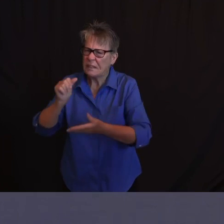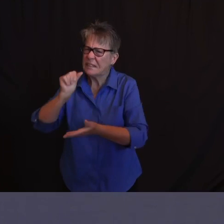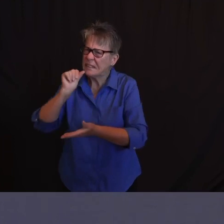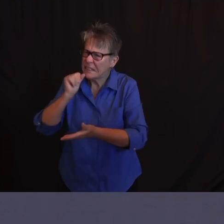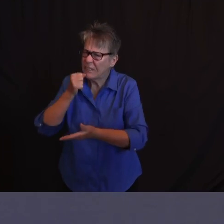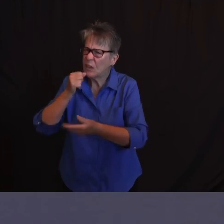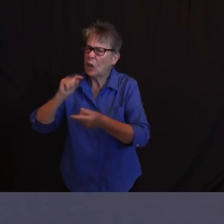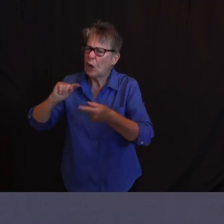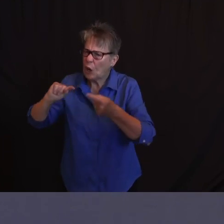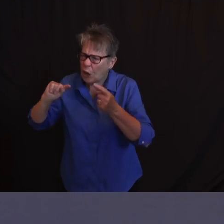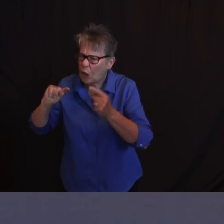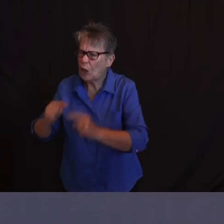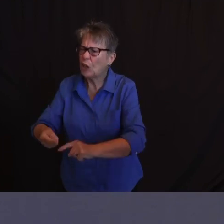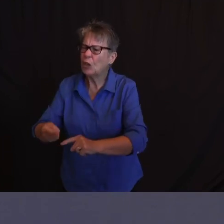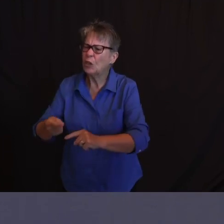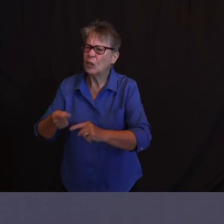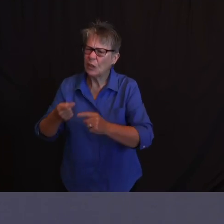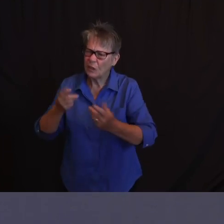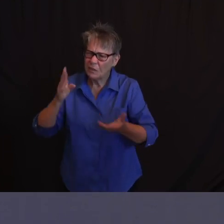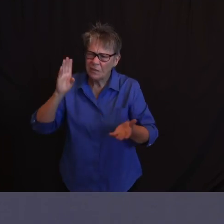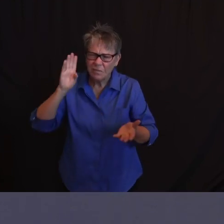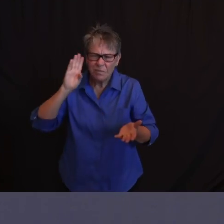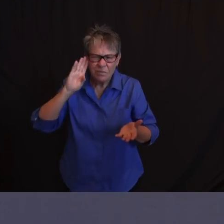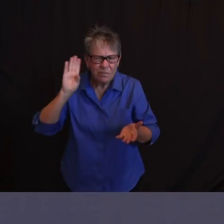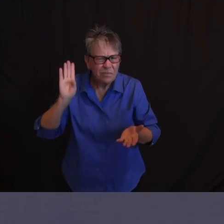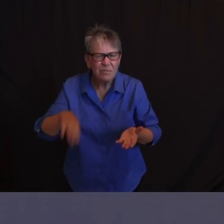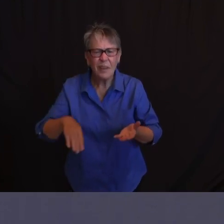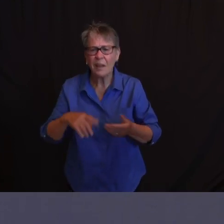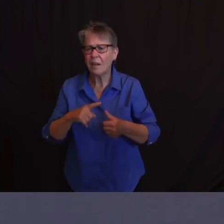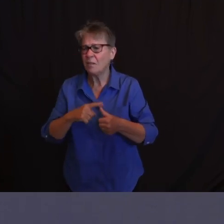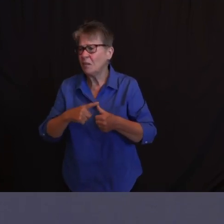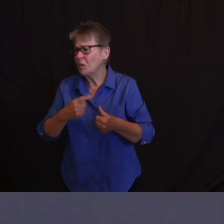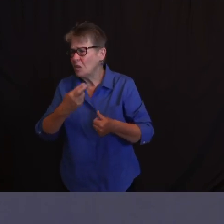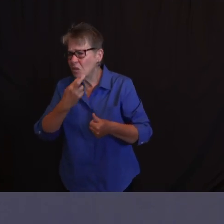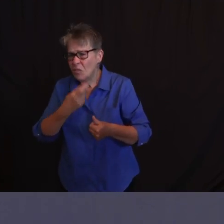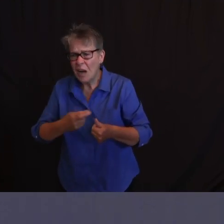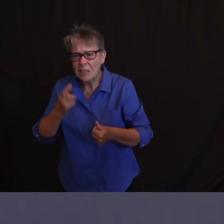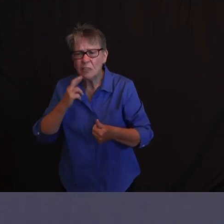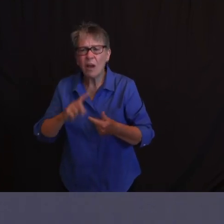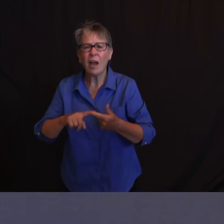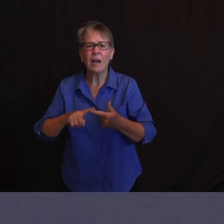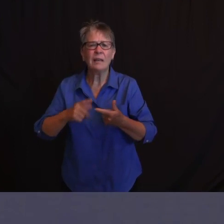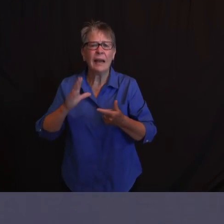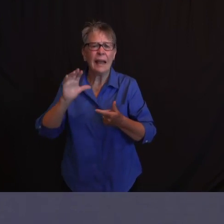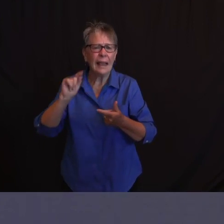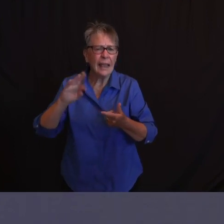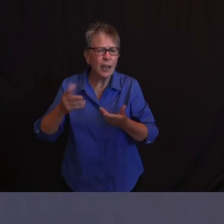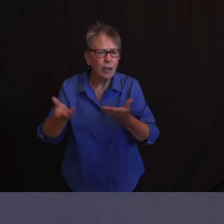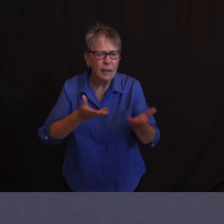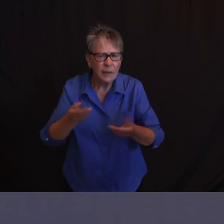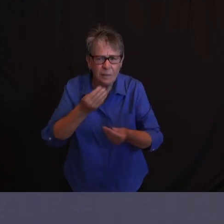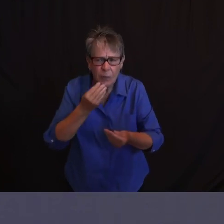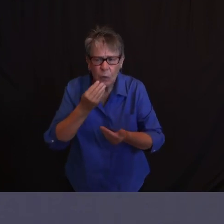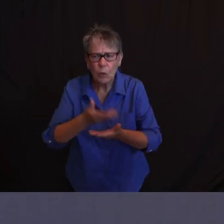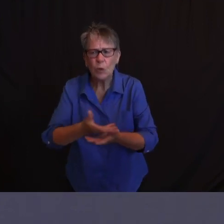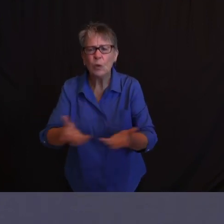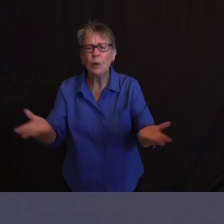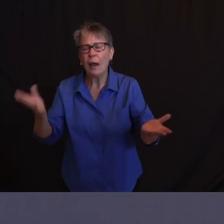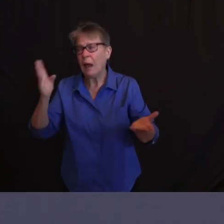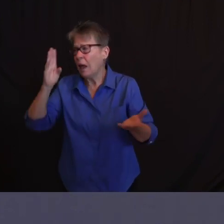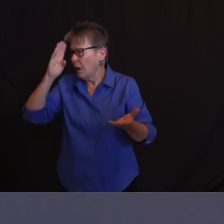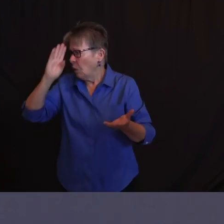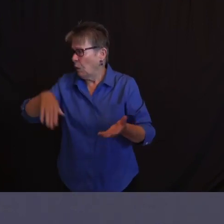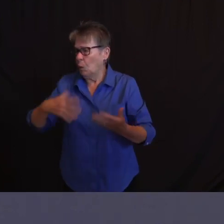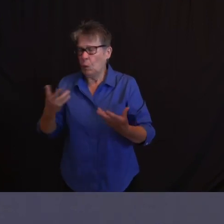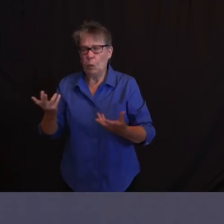in hospitality, cannot be overstated. It's overwhelming. But I do believe with all my heart, I